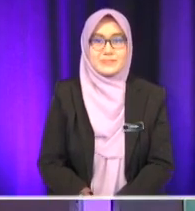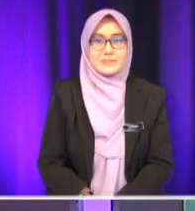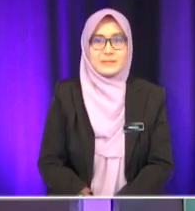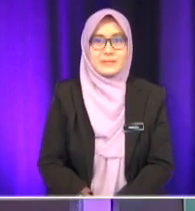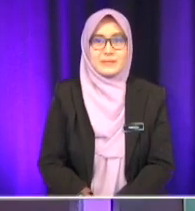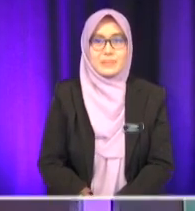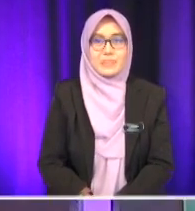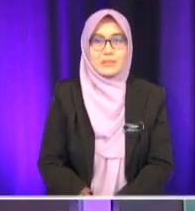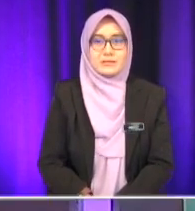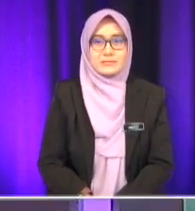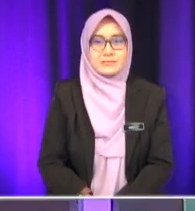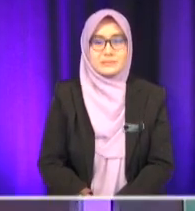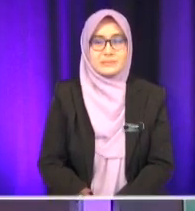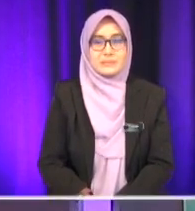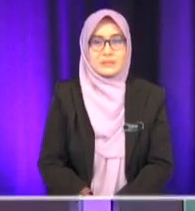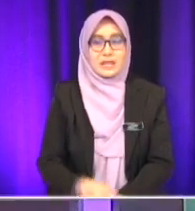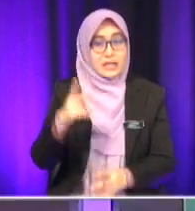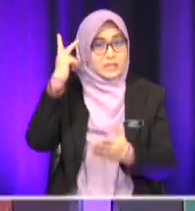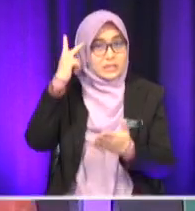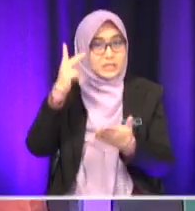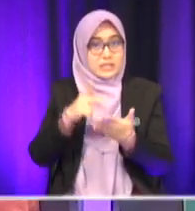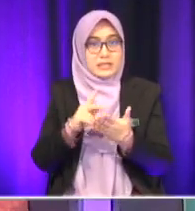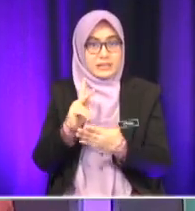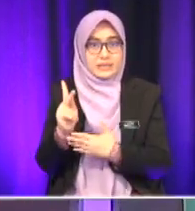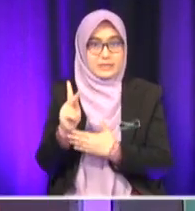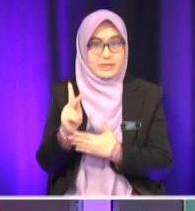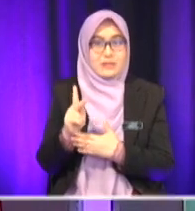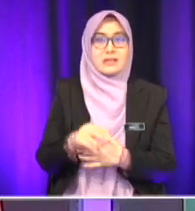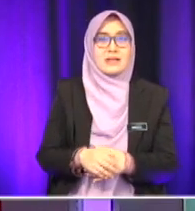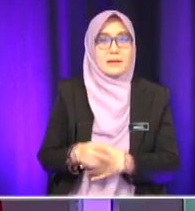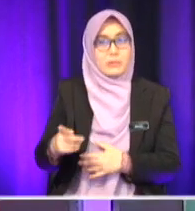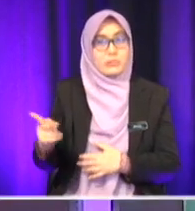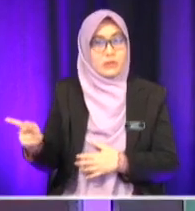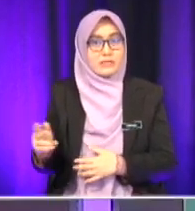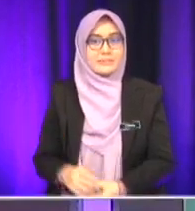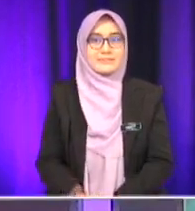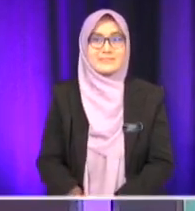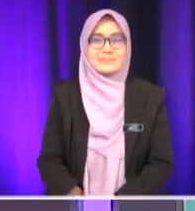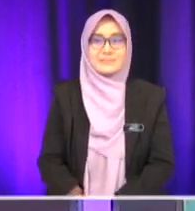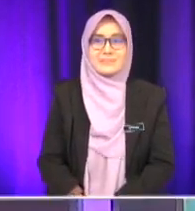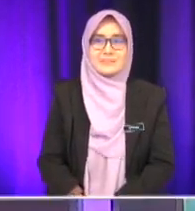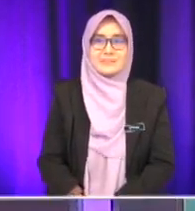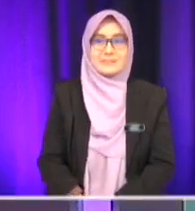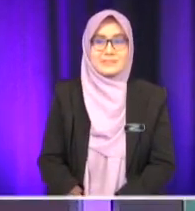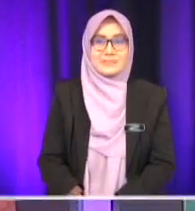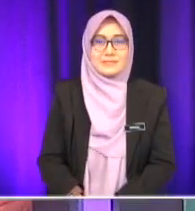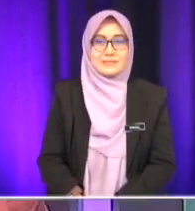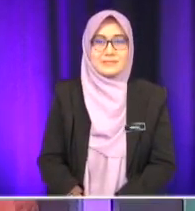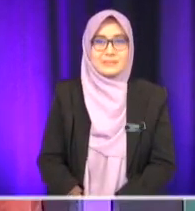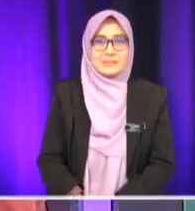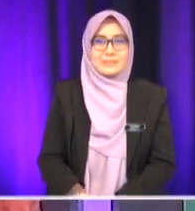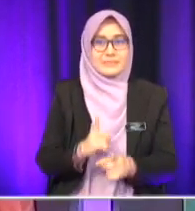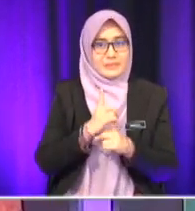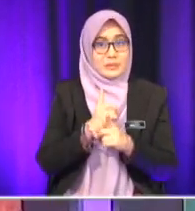are introducing a new tea product. Yes. Our latest tea. Okay, why don't